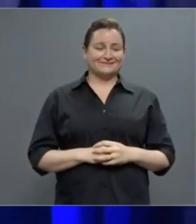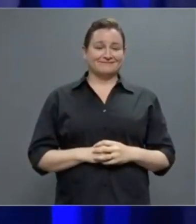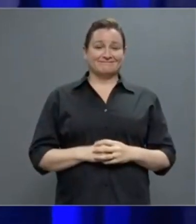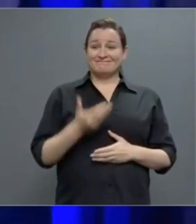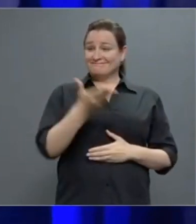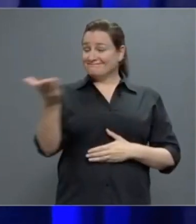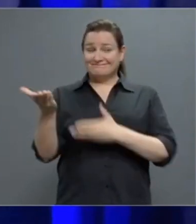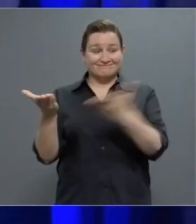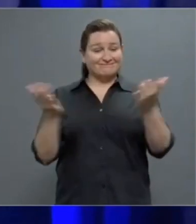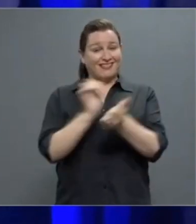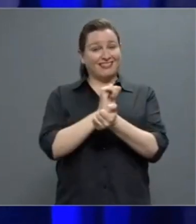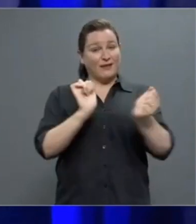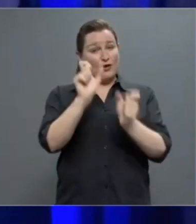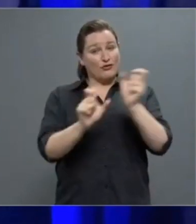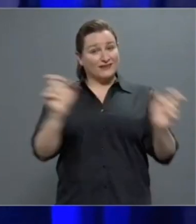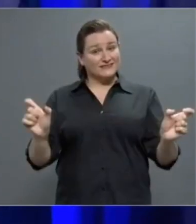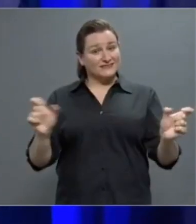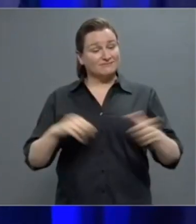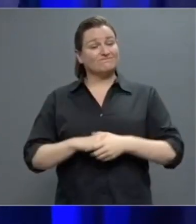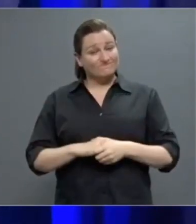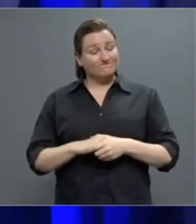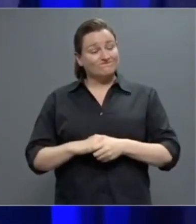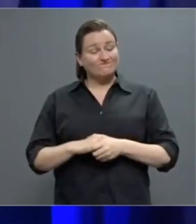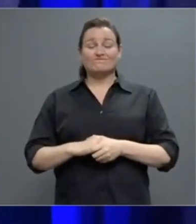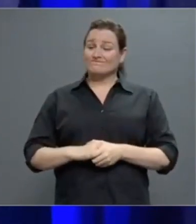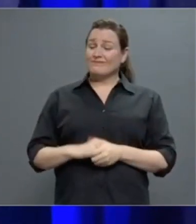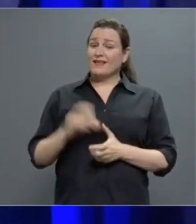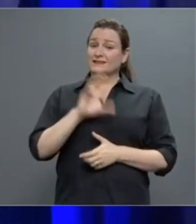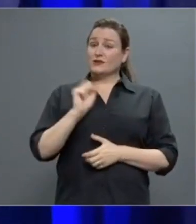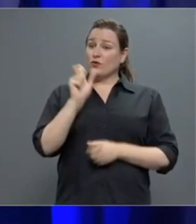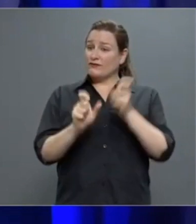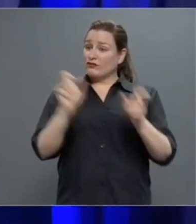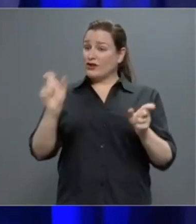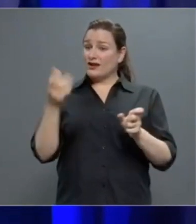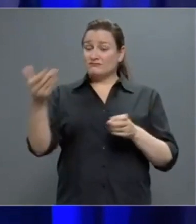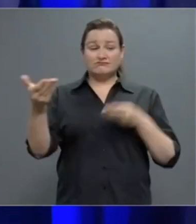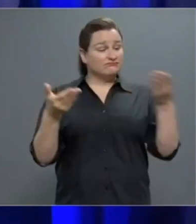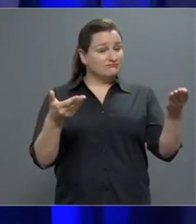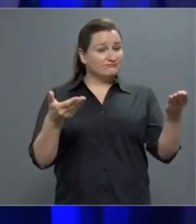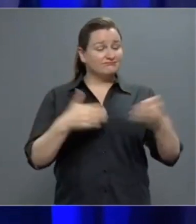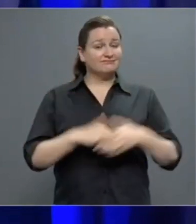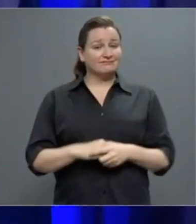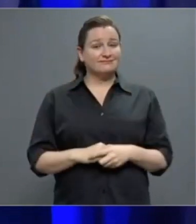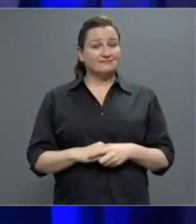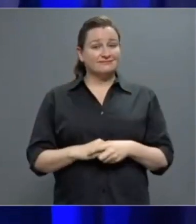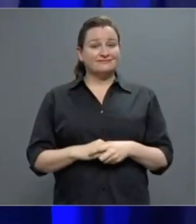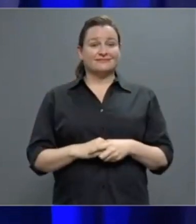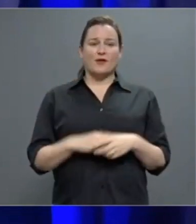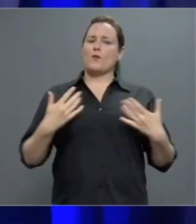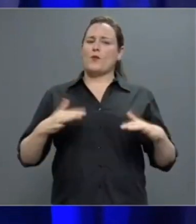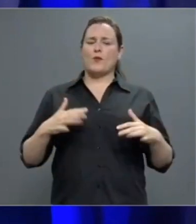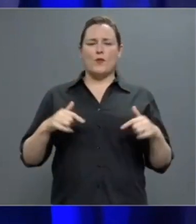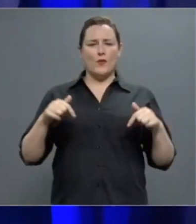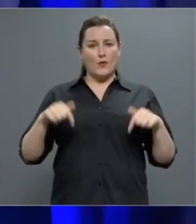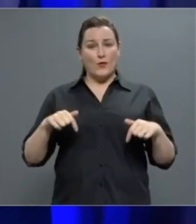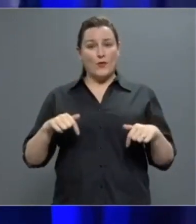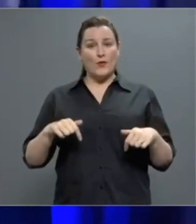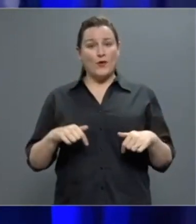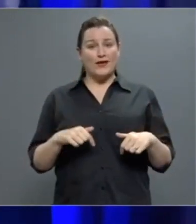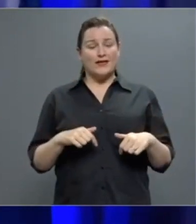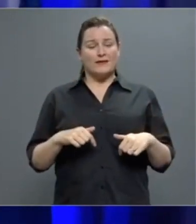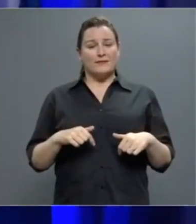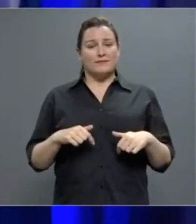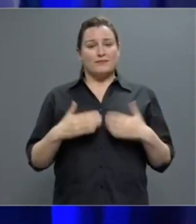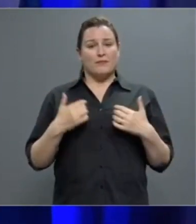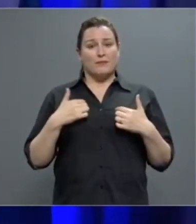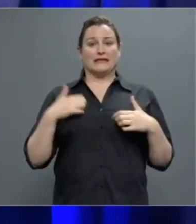Democrats, fellow South Africans, I couldn't think of a more fitting place from me to be speaking